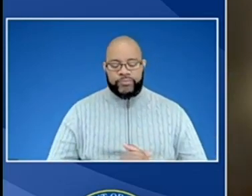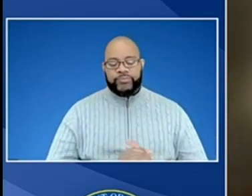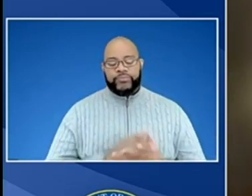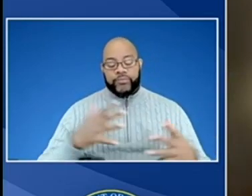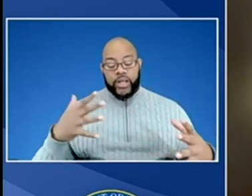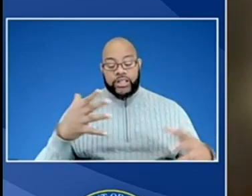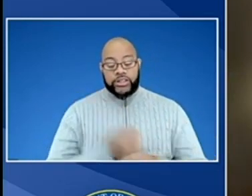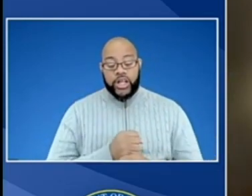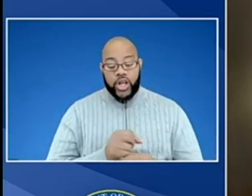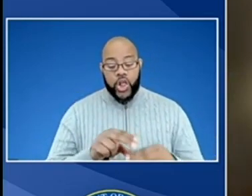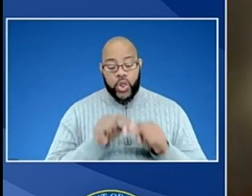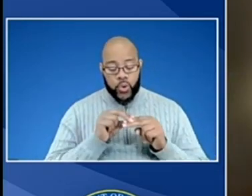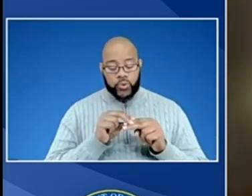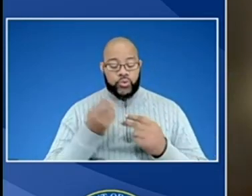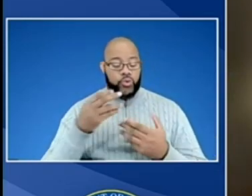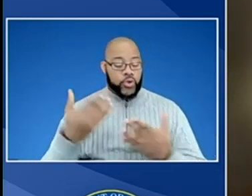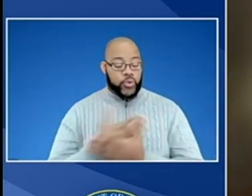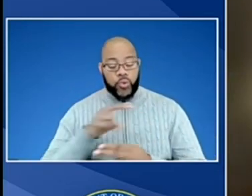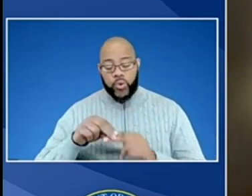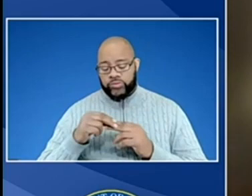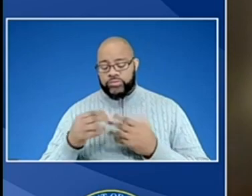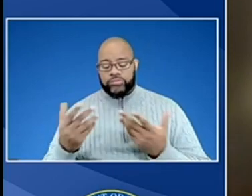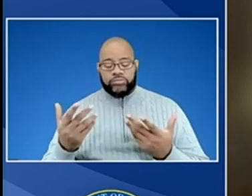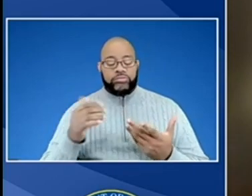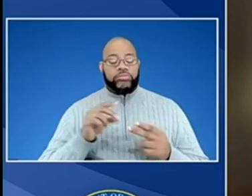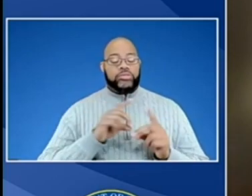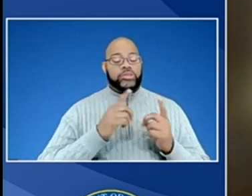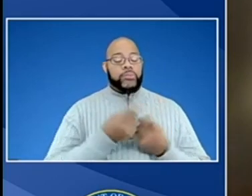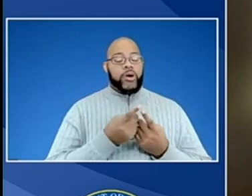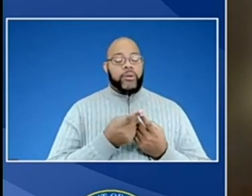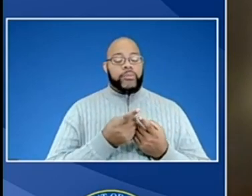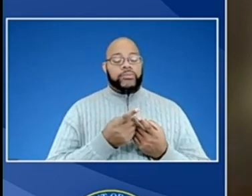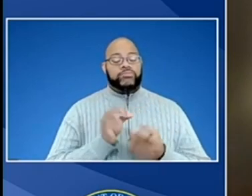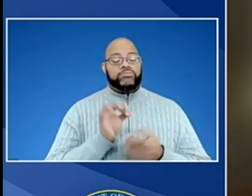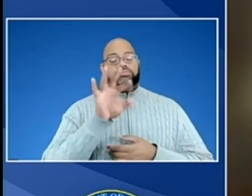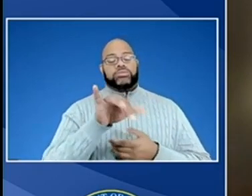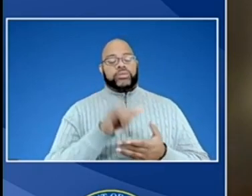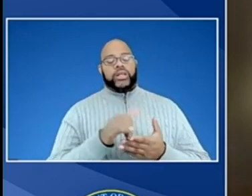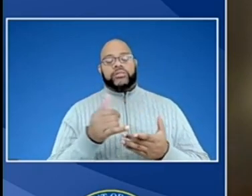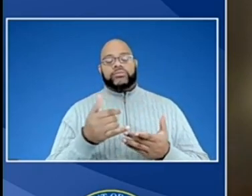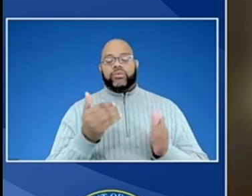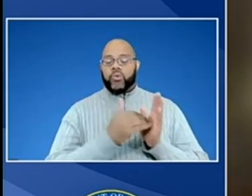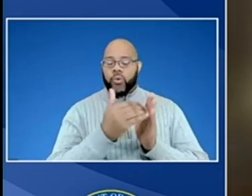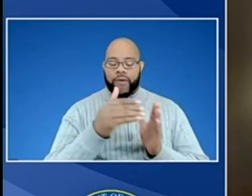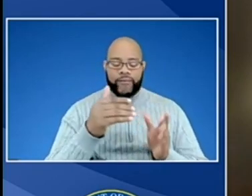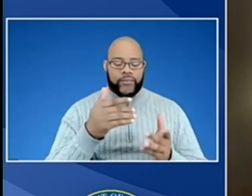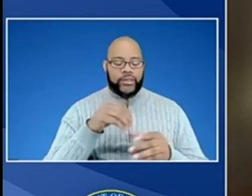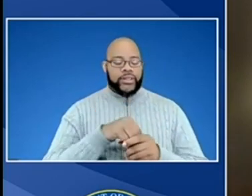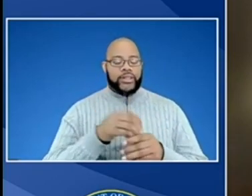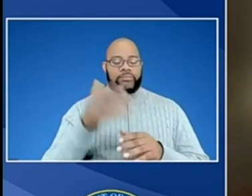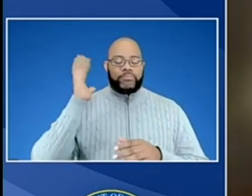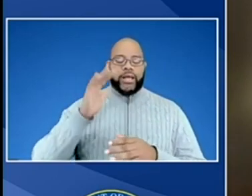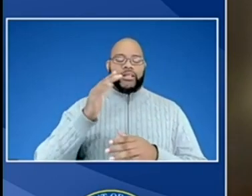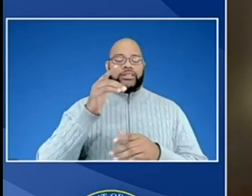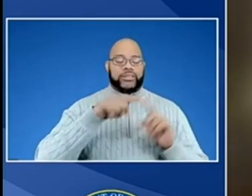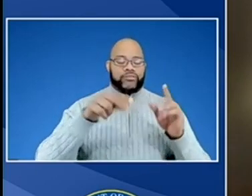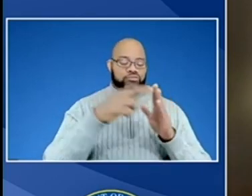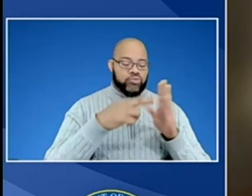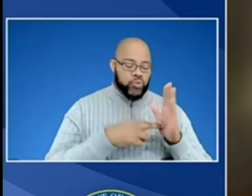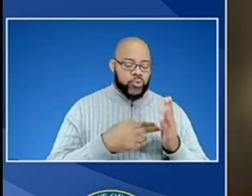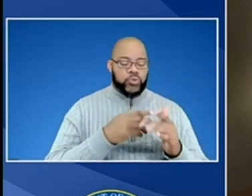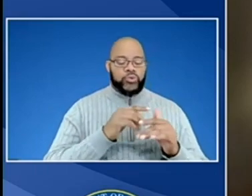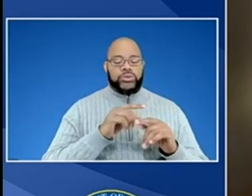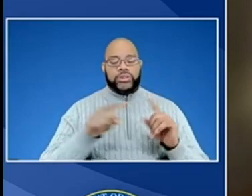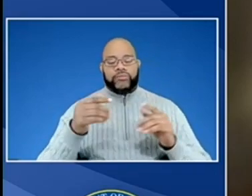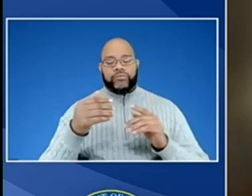consolidation loans are new loans, right? The department has asserted this repeatedly in past neg regs and in other